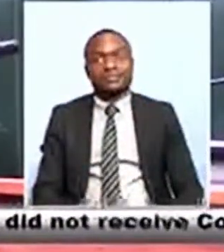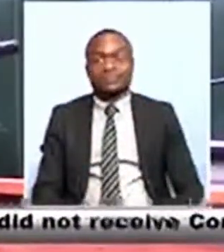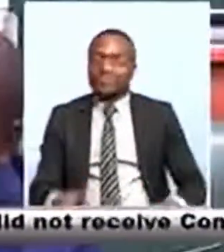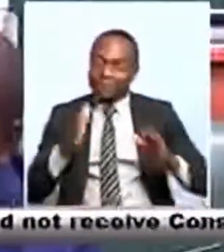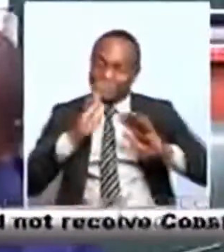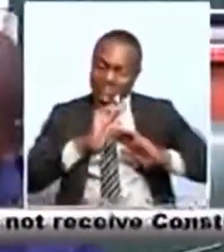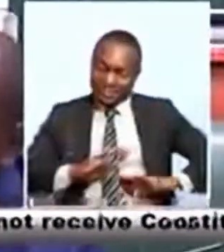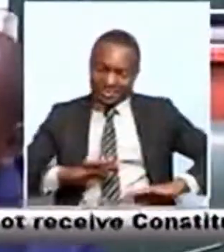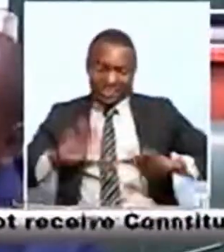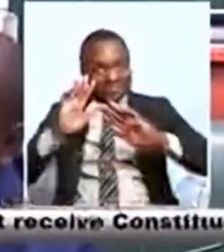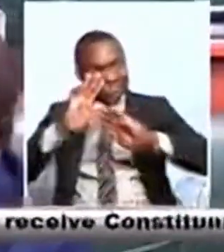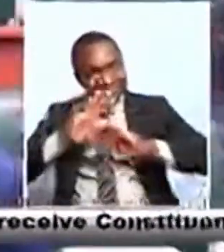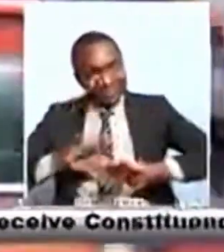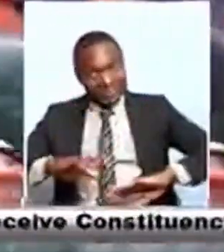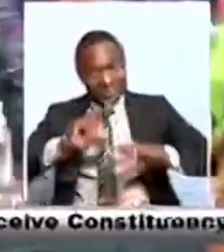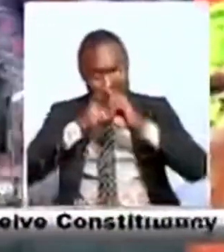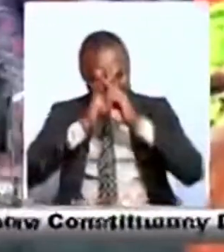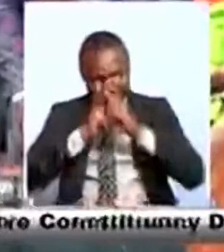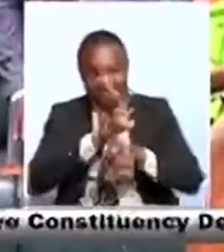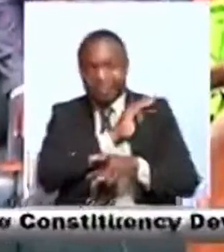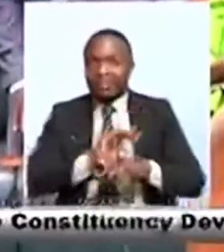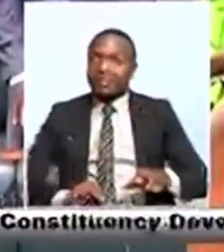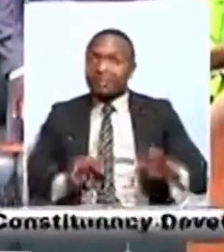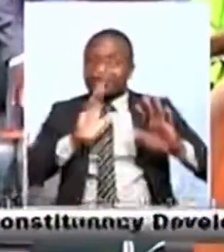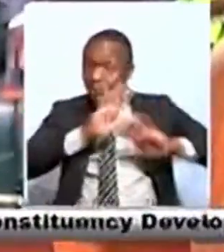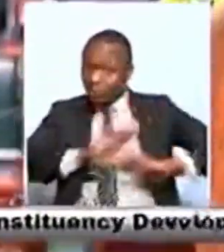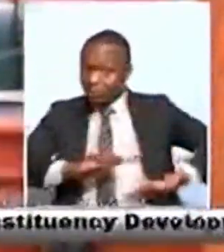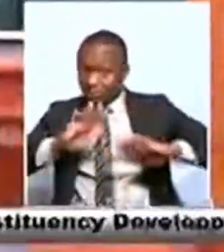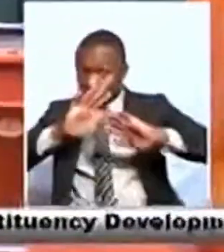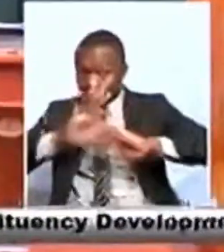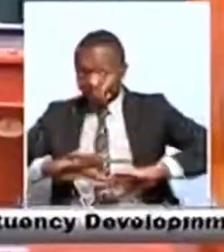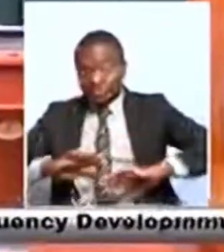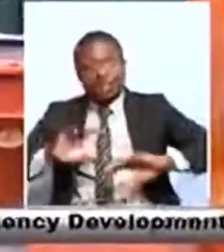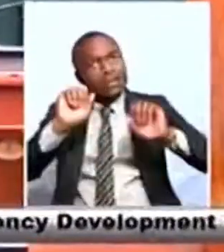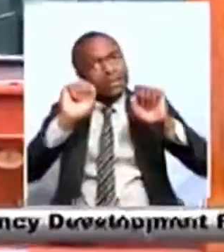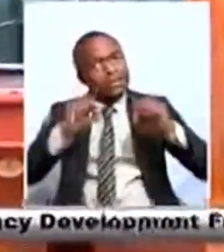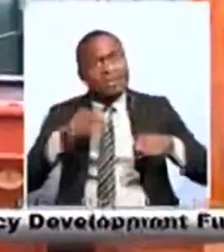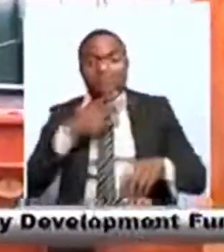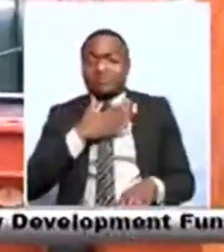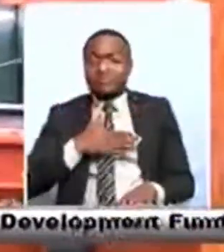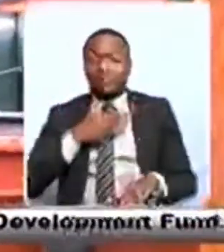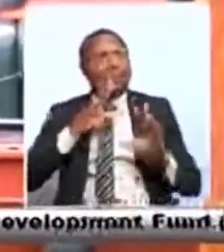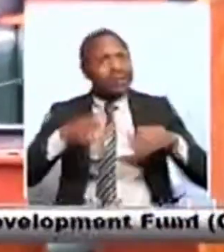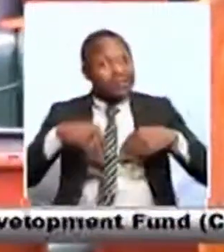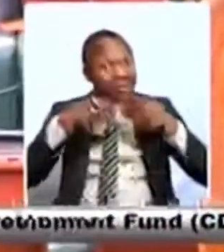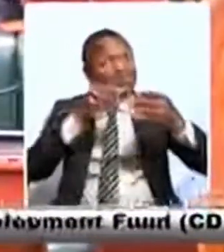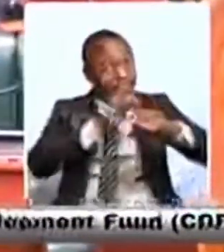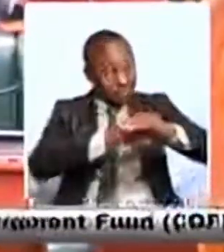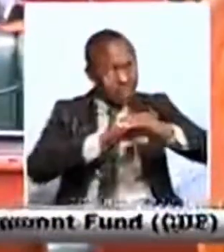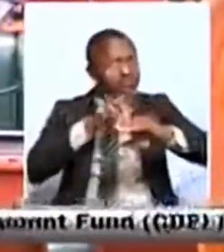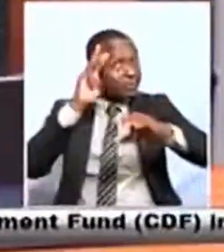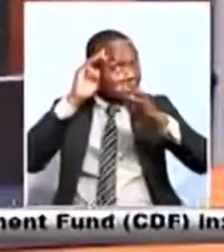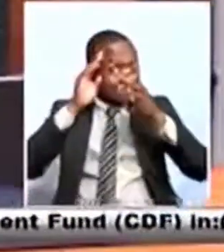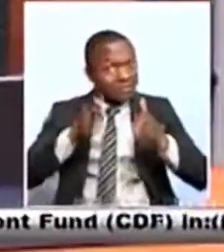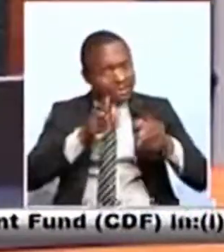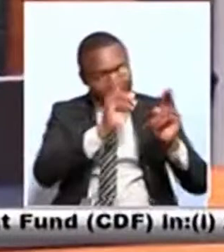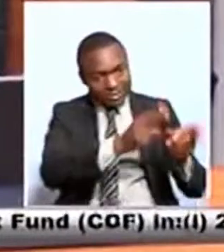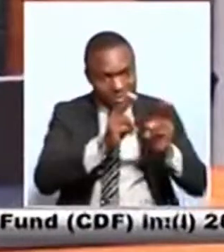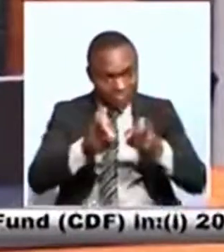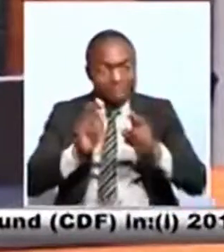Order, honorable members, order. Can we please give chance to the minister to